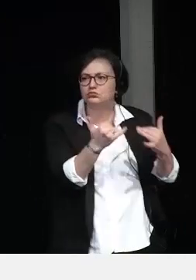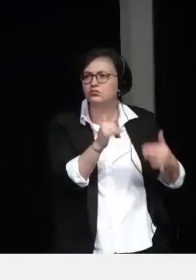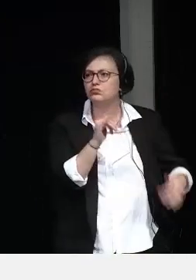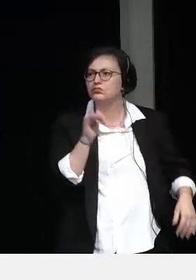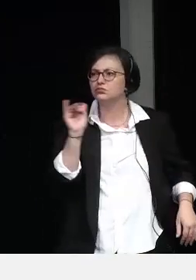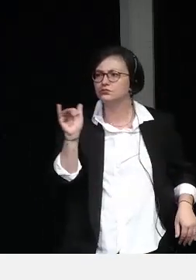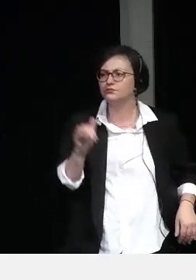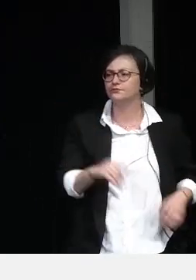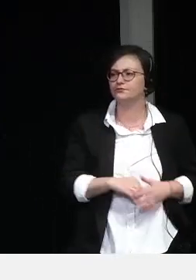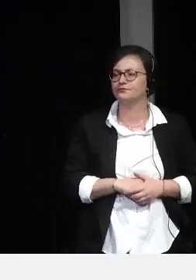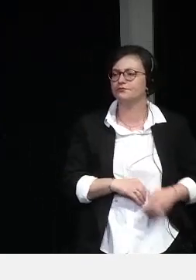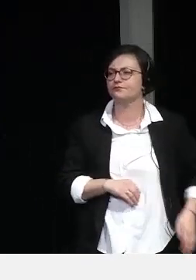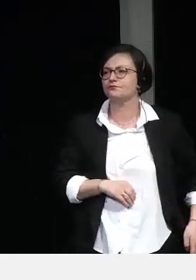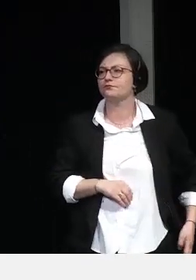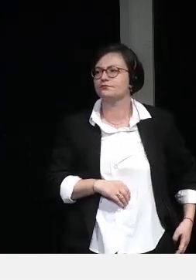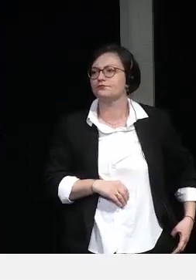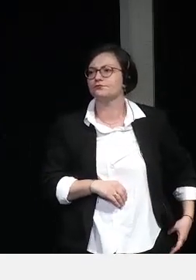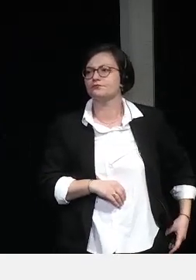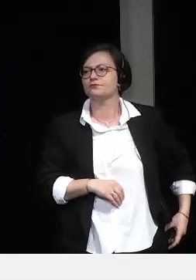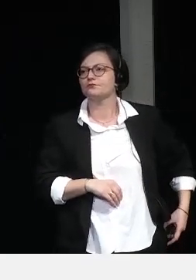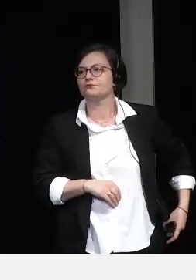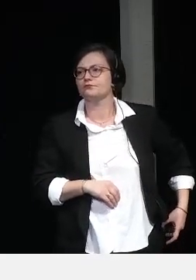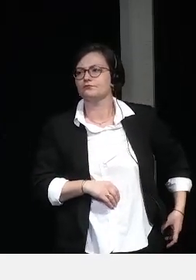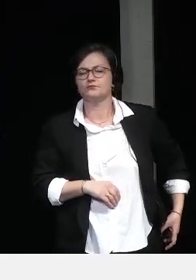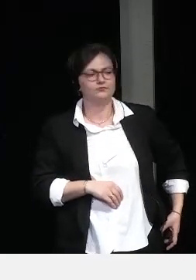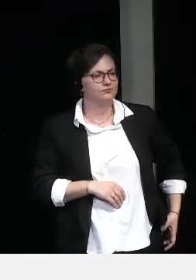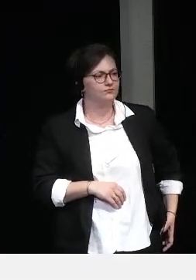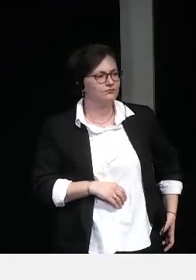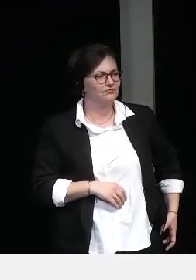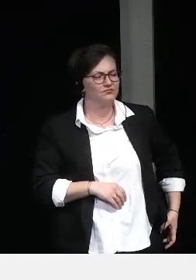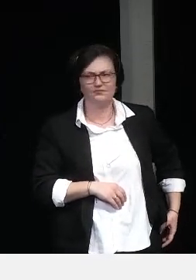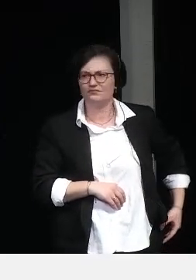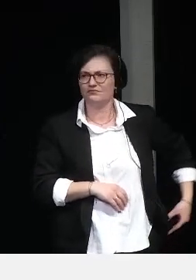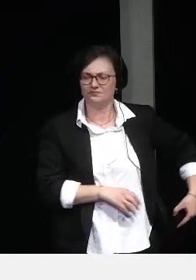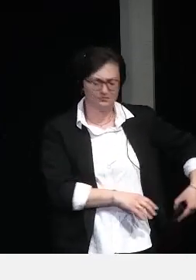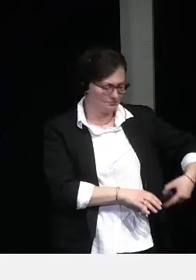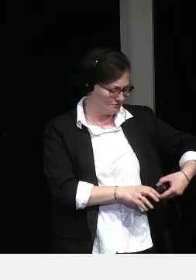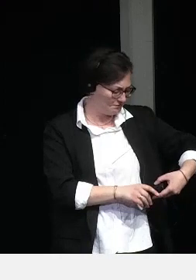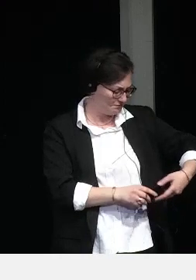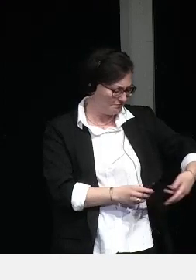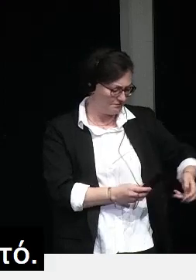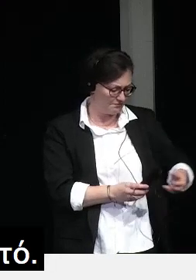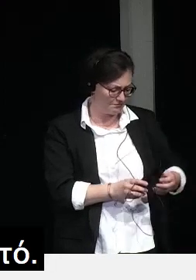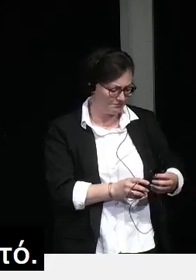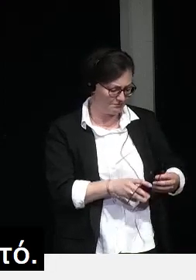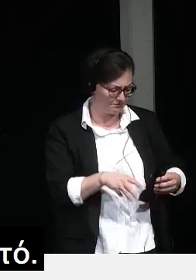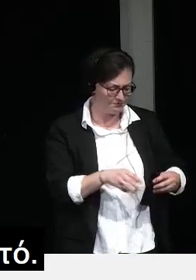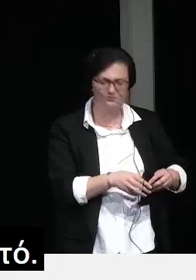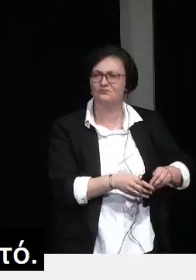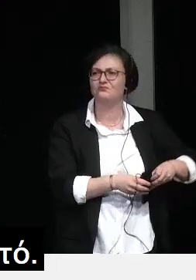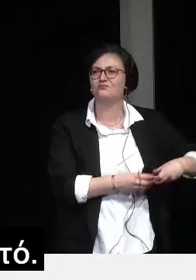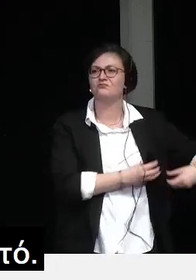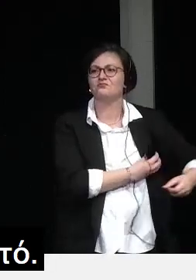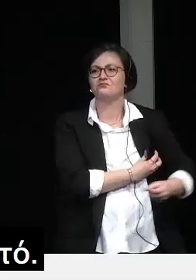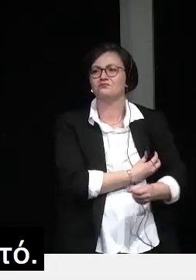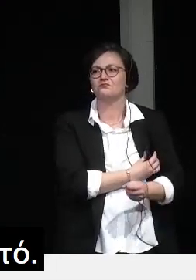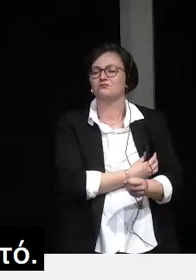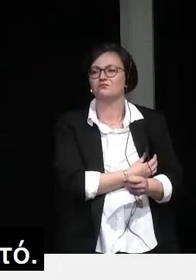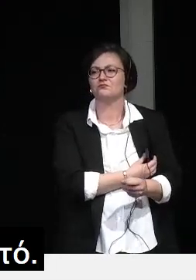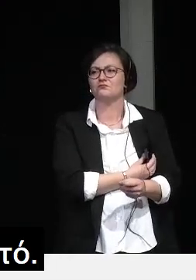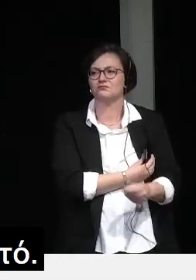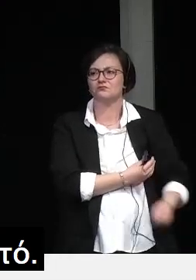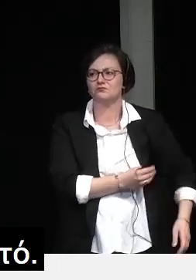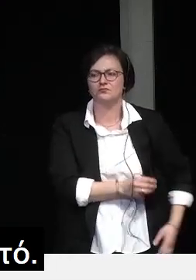Let me see if I have any online questions. Well, you